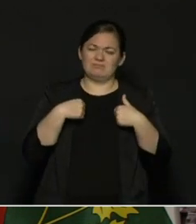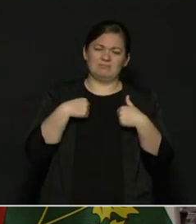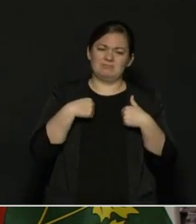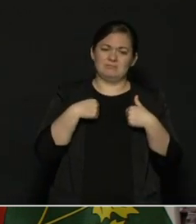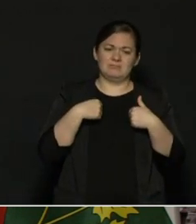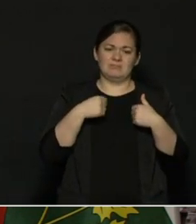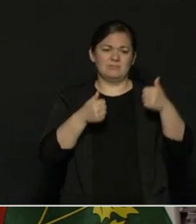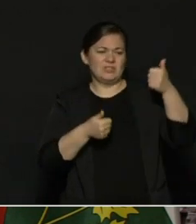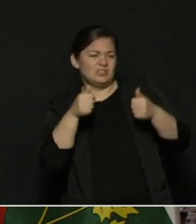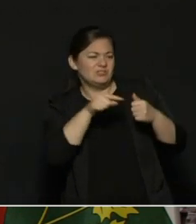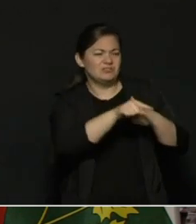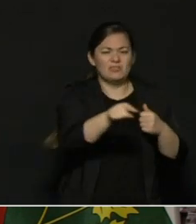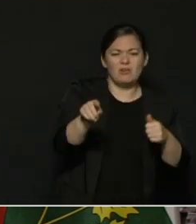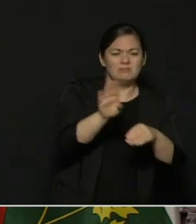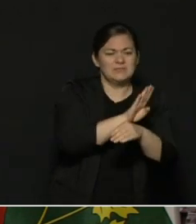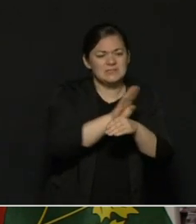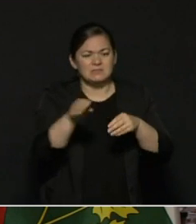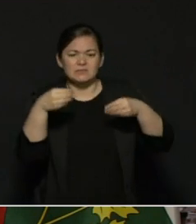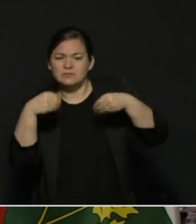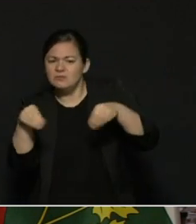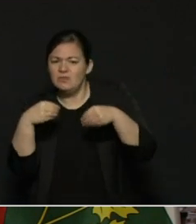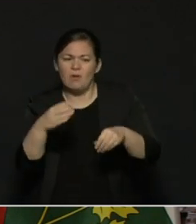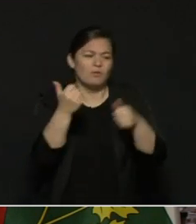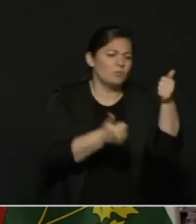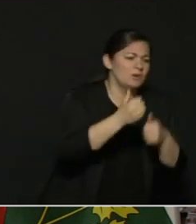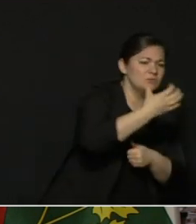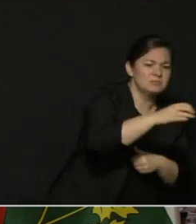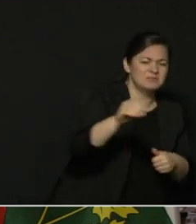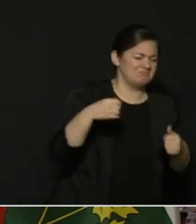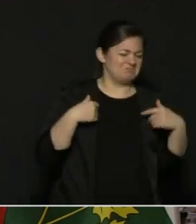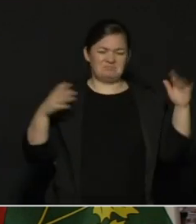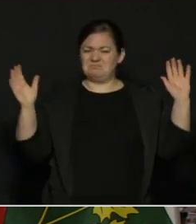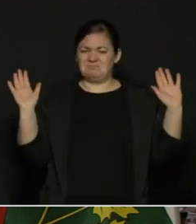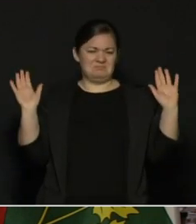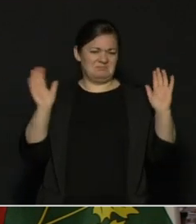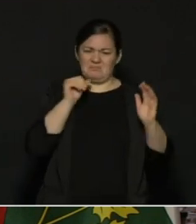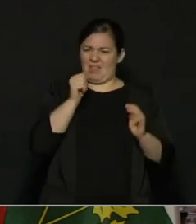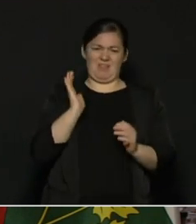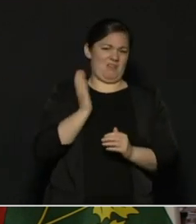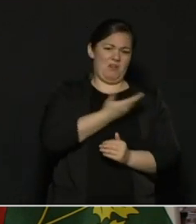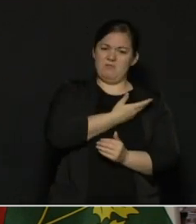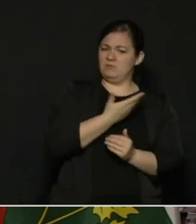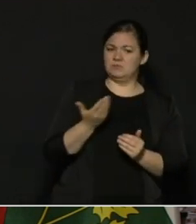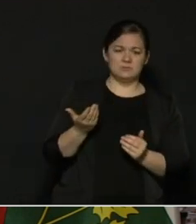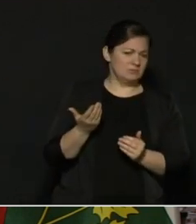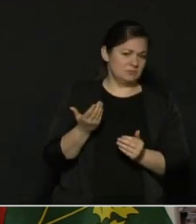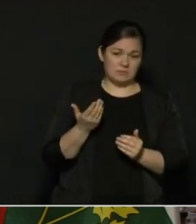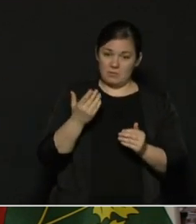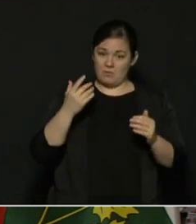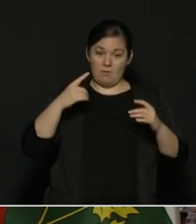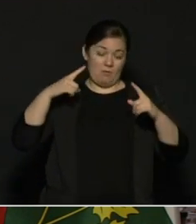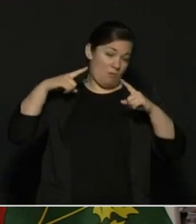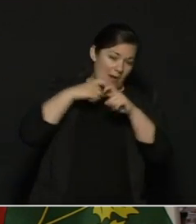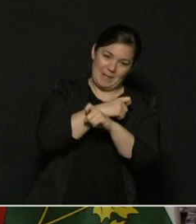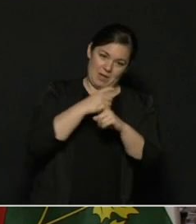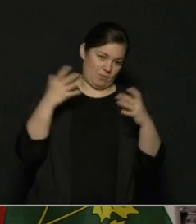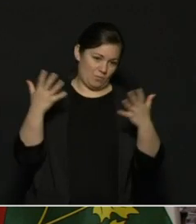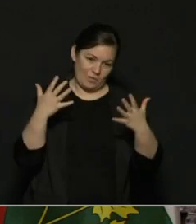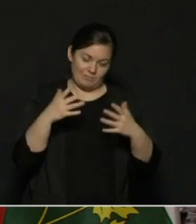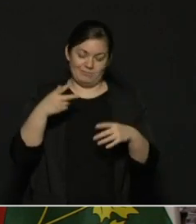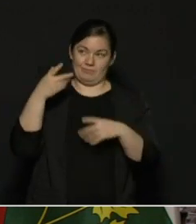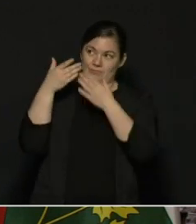which retailers, which company, which group in this one, because the complexity and breadth of it is related to all sorts of aspects of